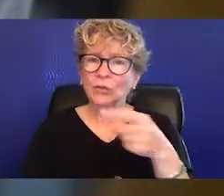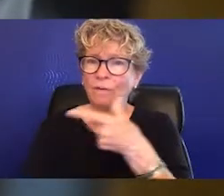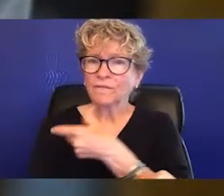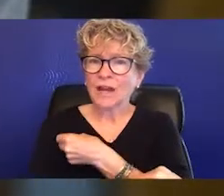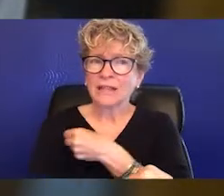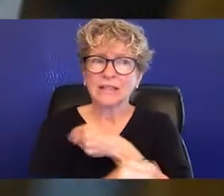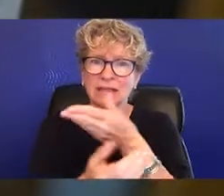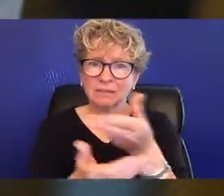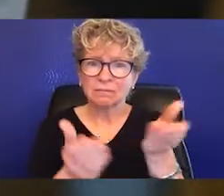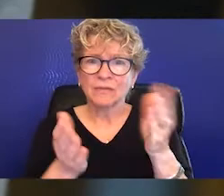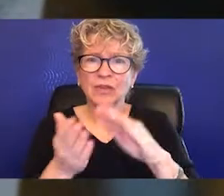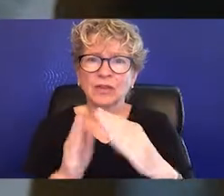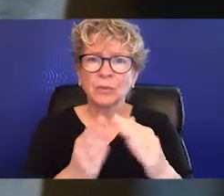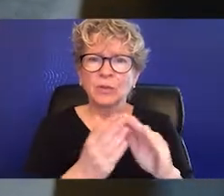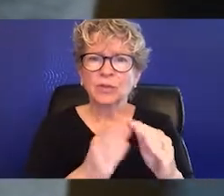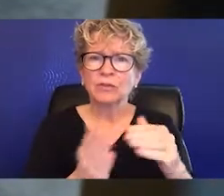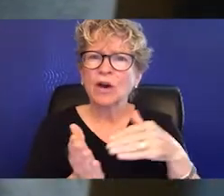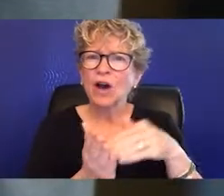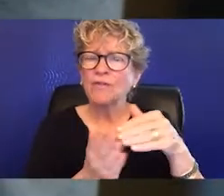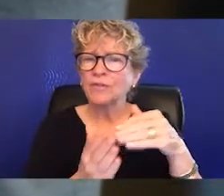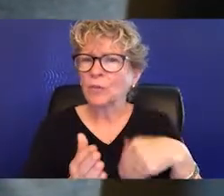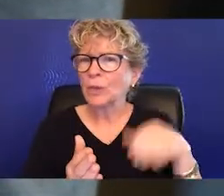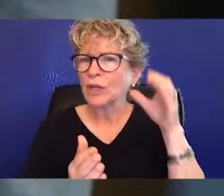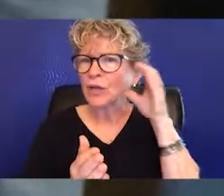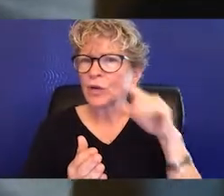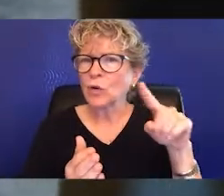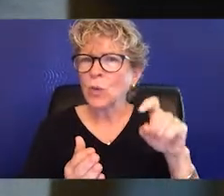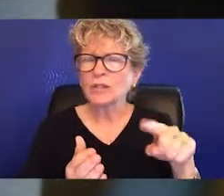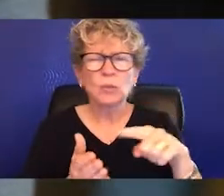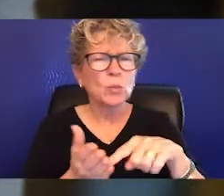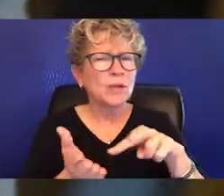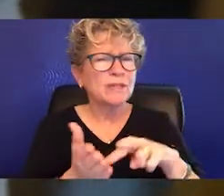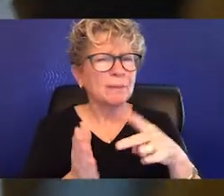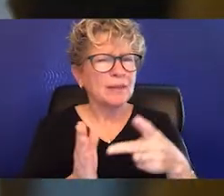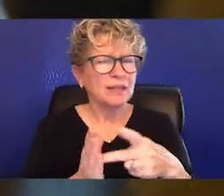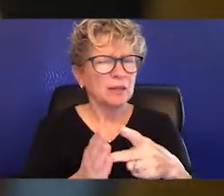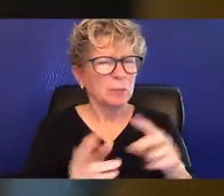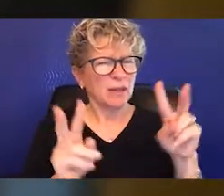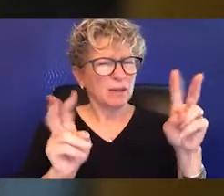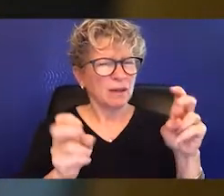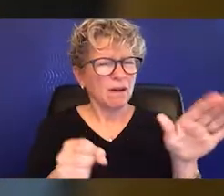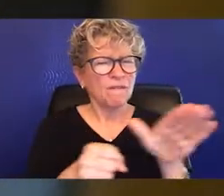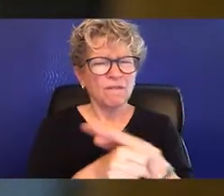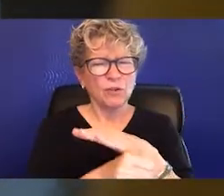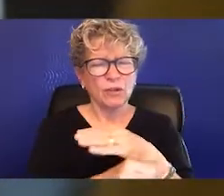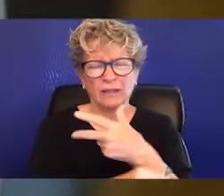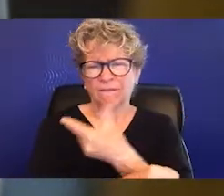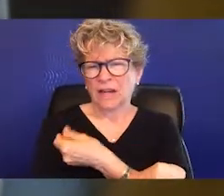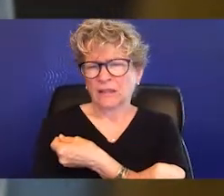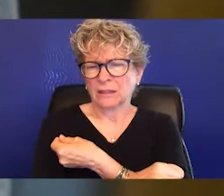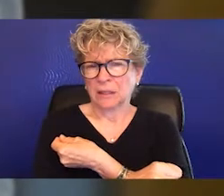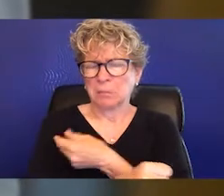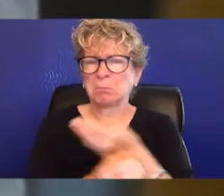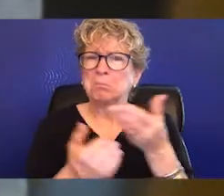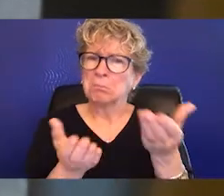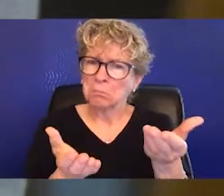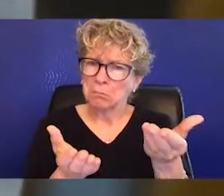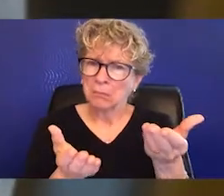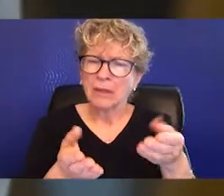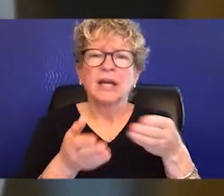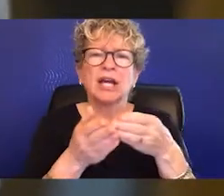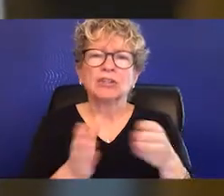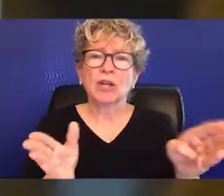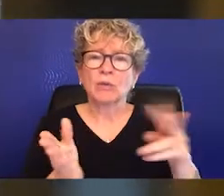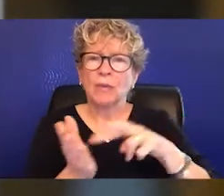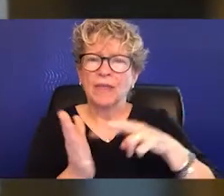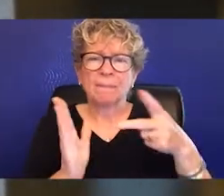As we continue to vaccinate our communities, we often hear the question, what does it mean to be fully vaccinated? In